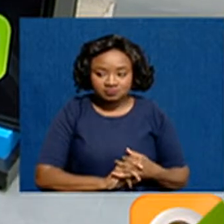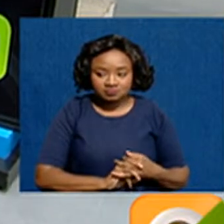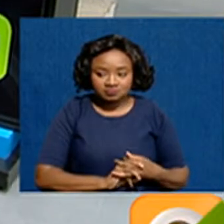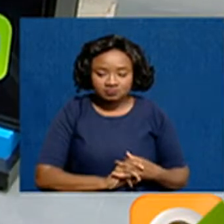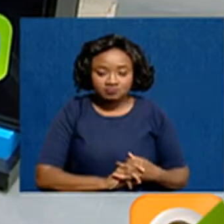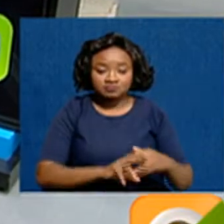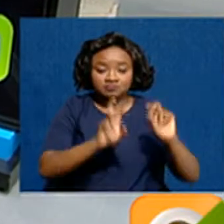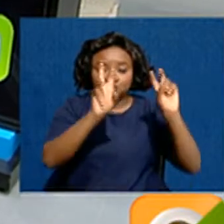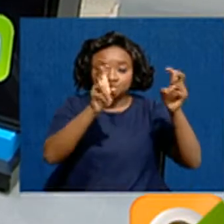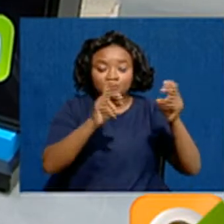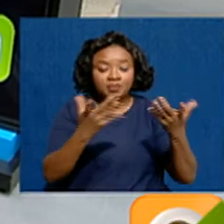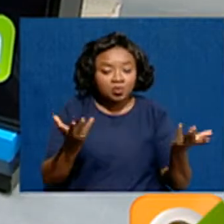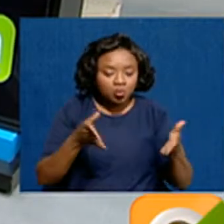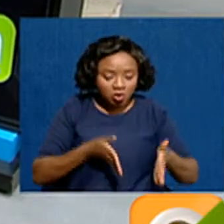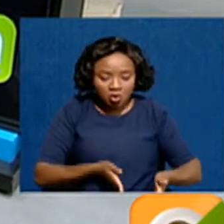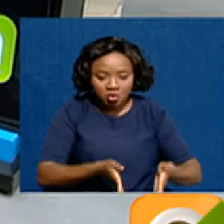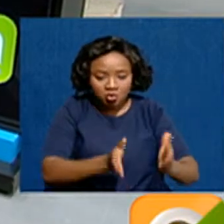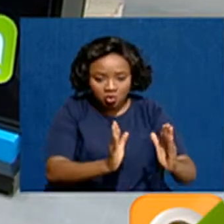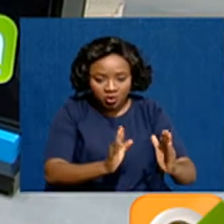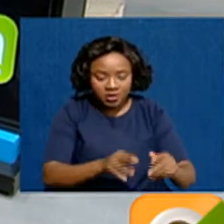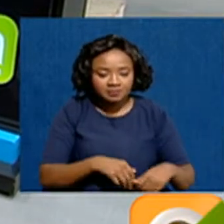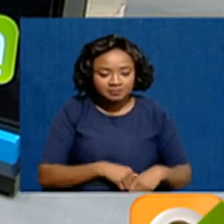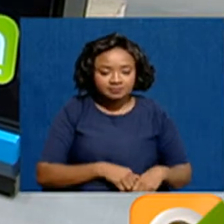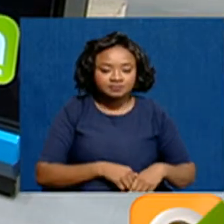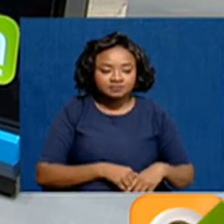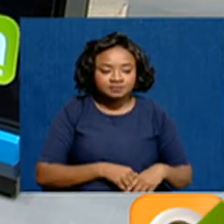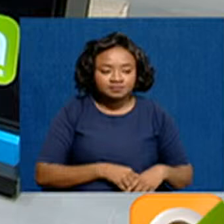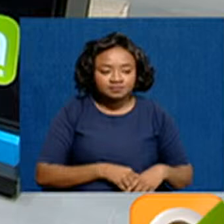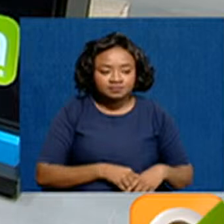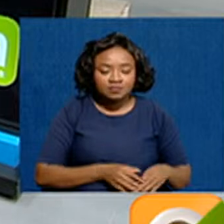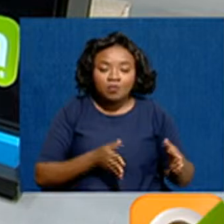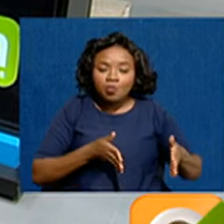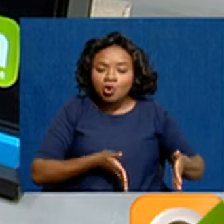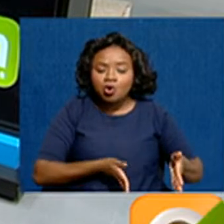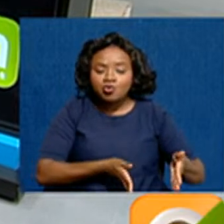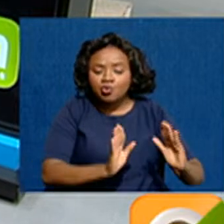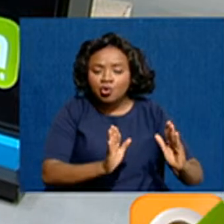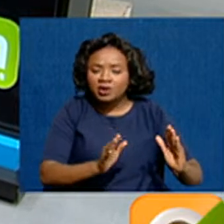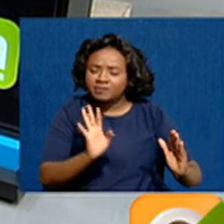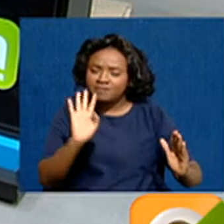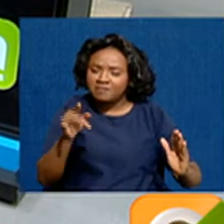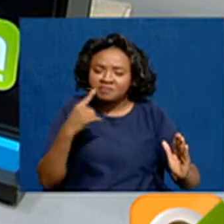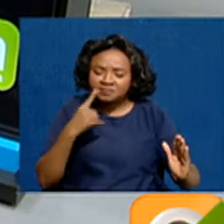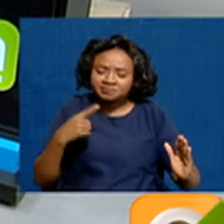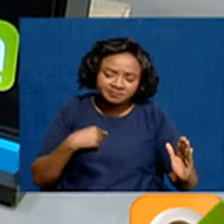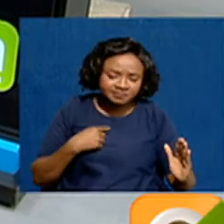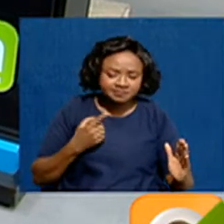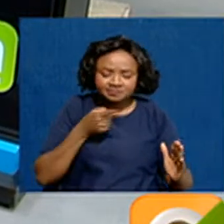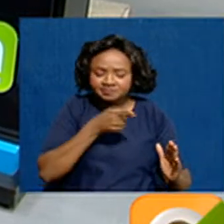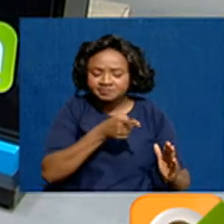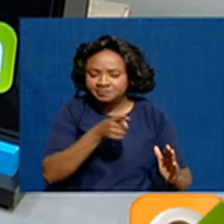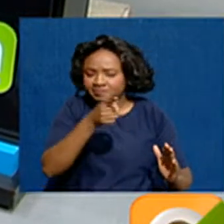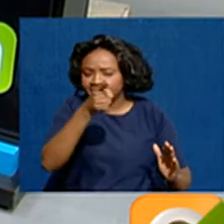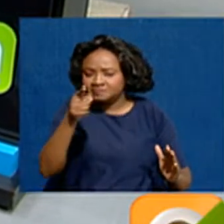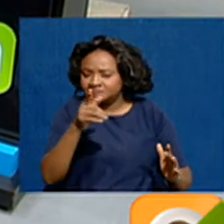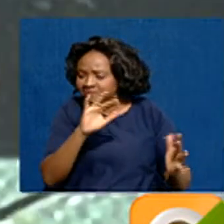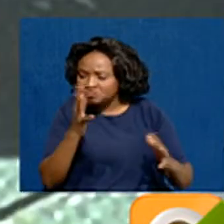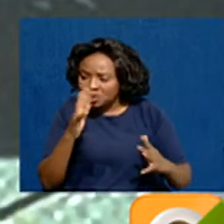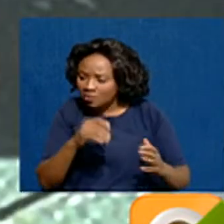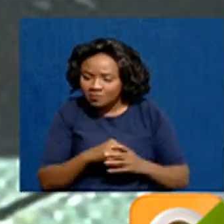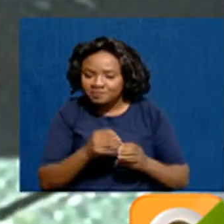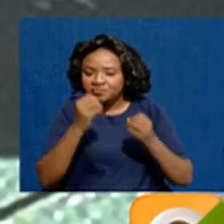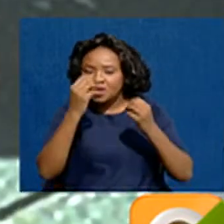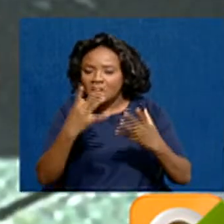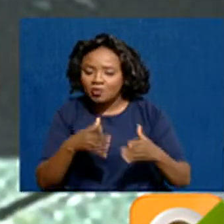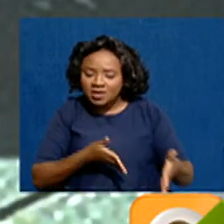being experienced. Waziri, can you give us a situation report of what's going on? How many roads